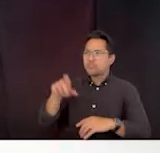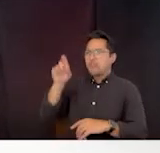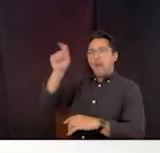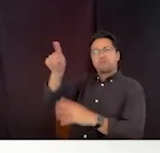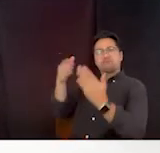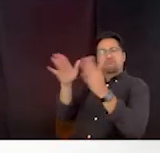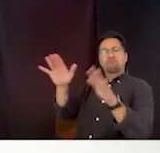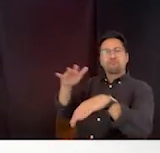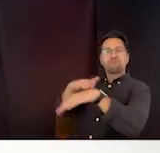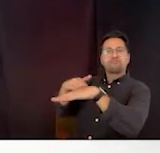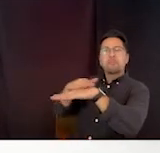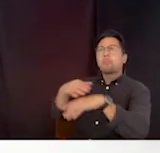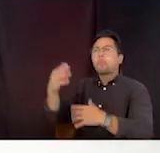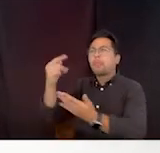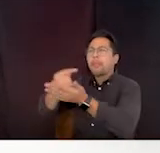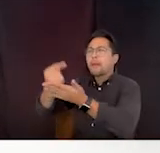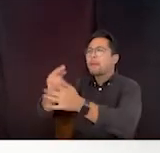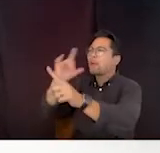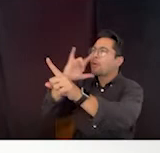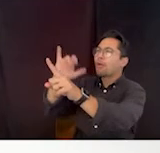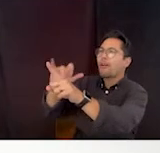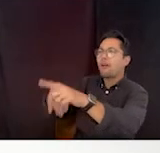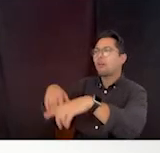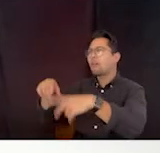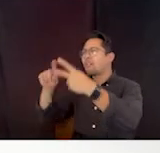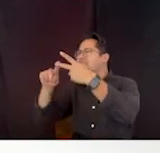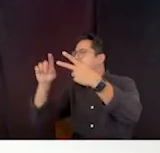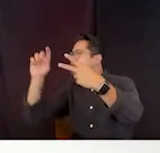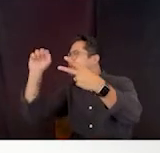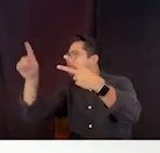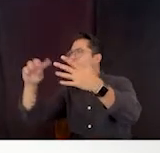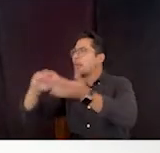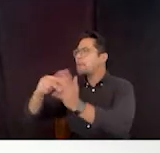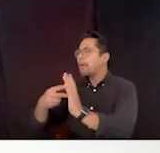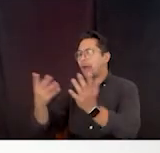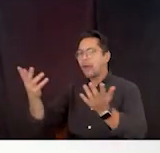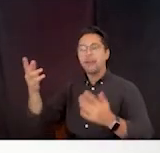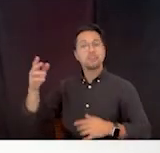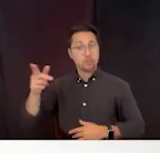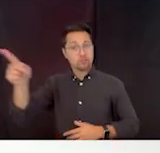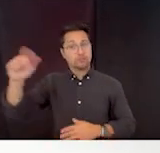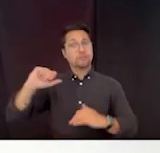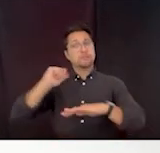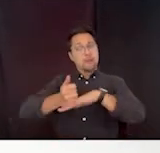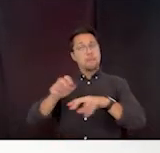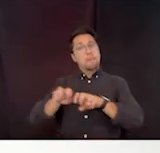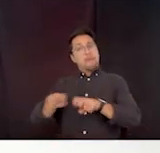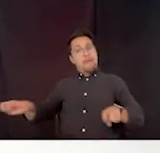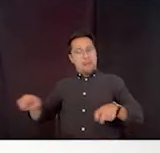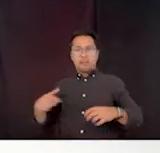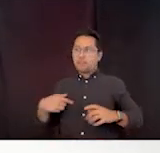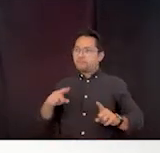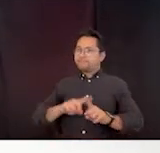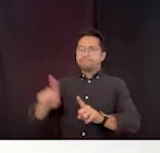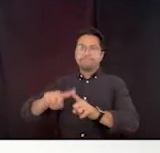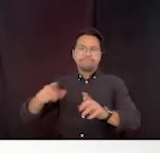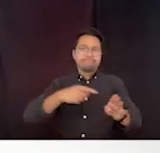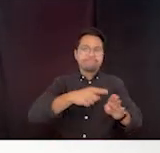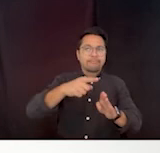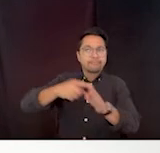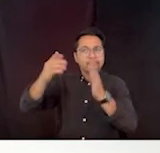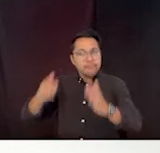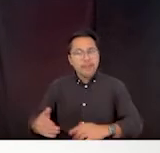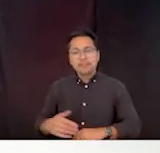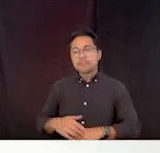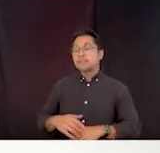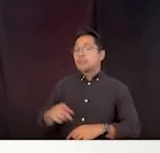looks like or what does this mean? So she created a panel, and we have a large panel of a lot of experts, so help me if I miss